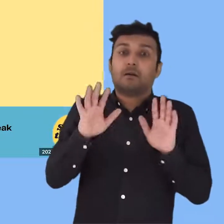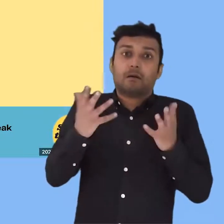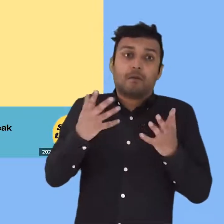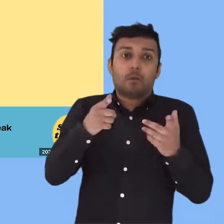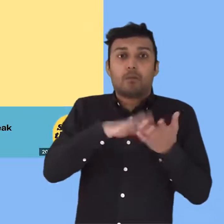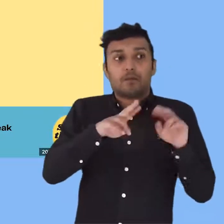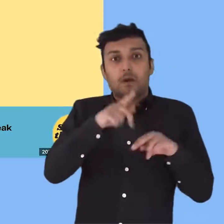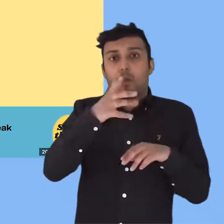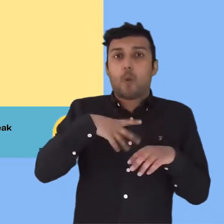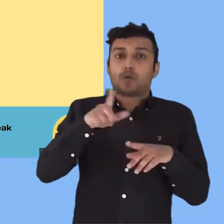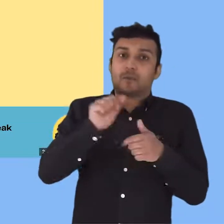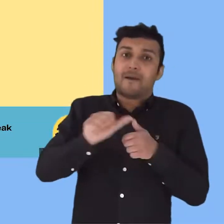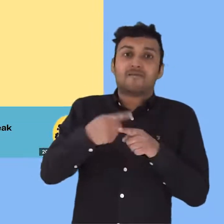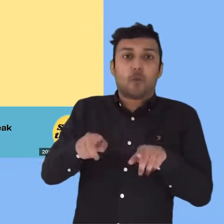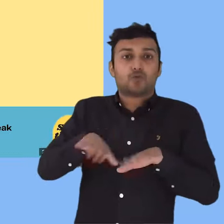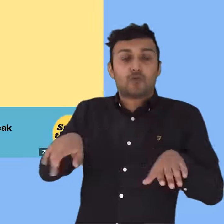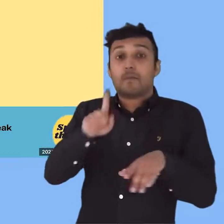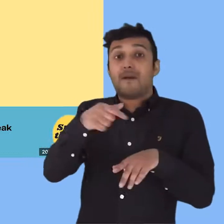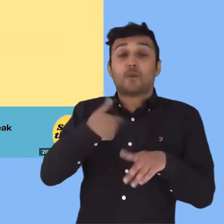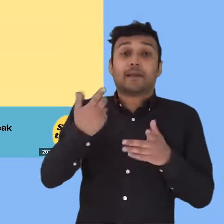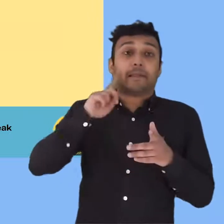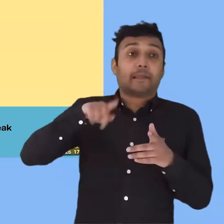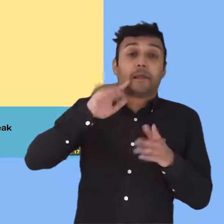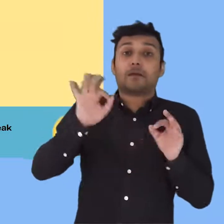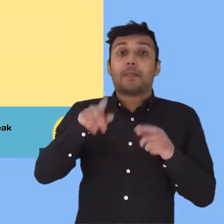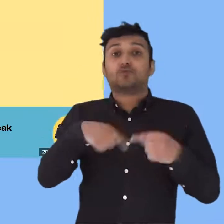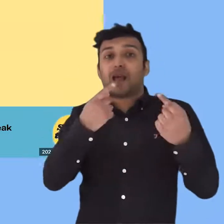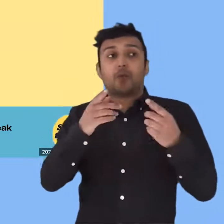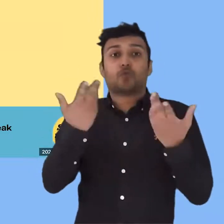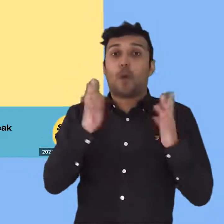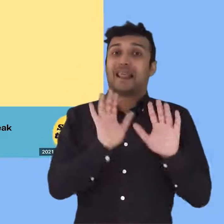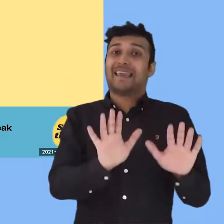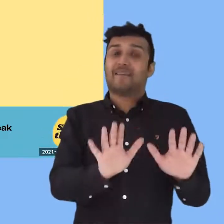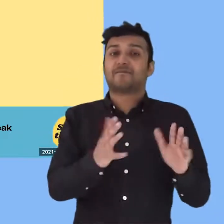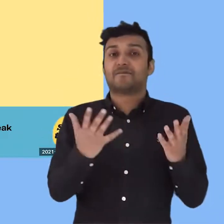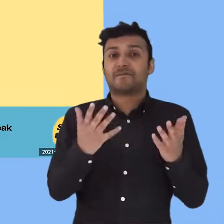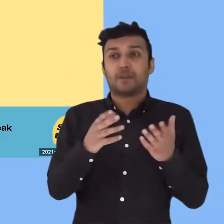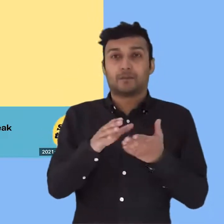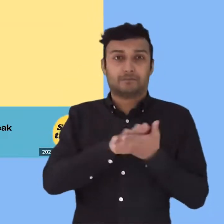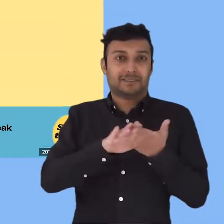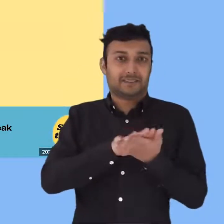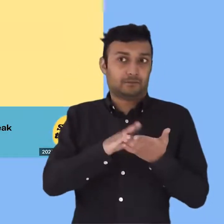it and if we don't champion bilingualism, it can lead to the idea